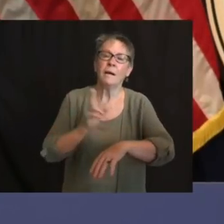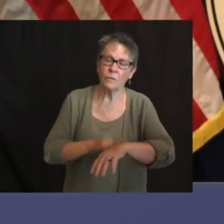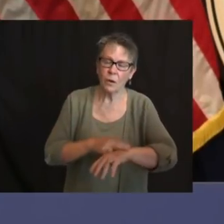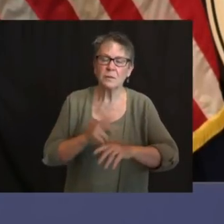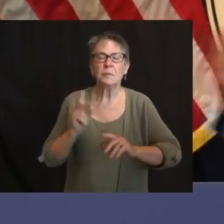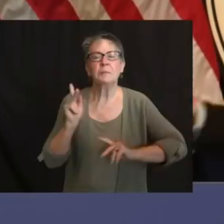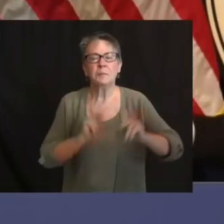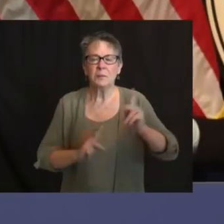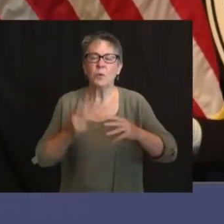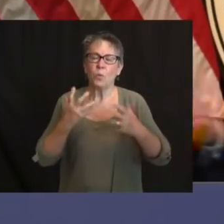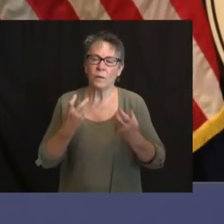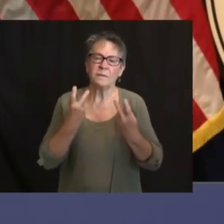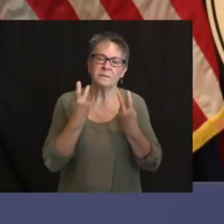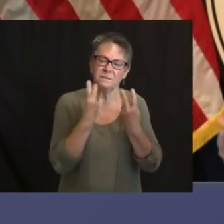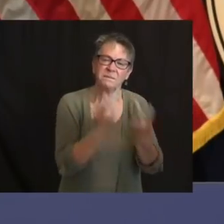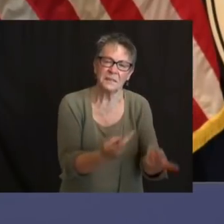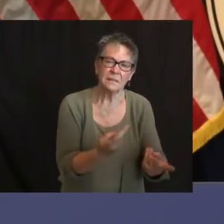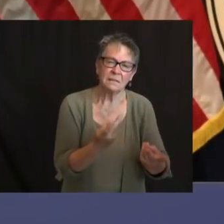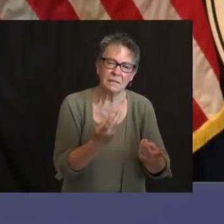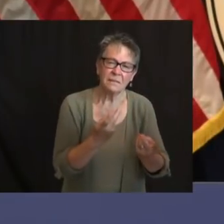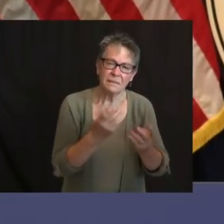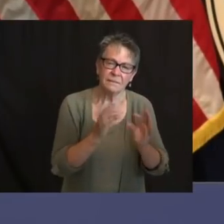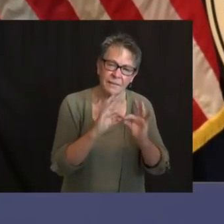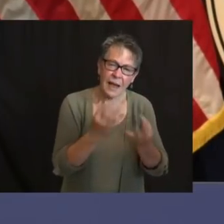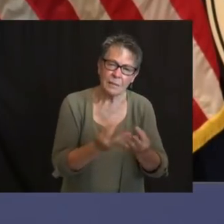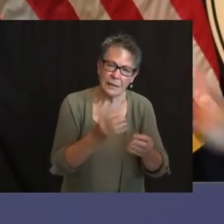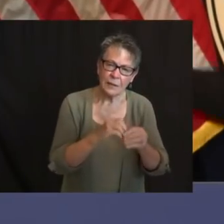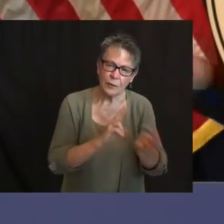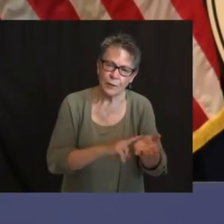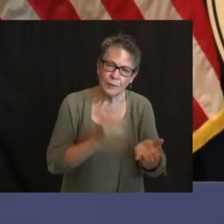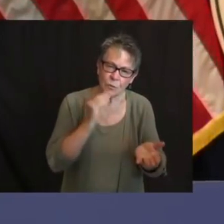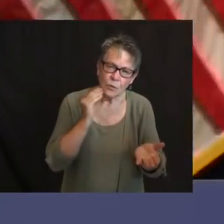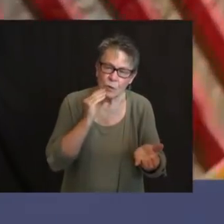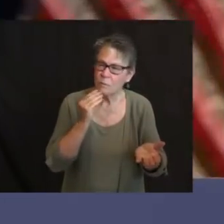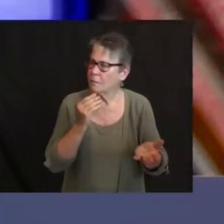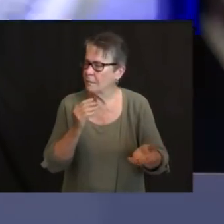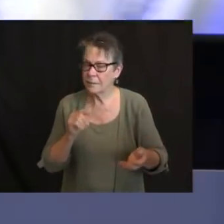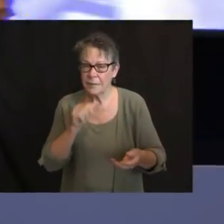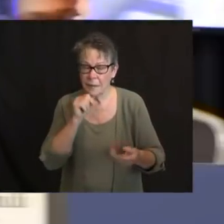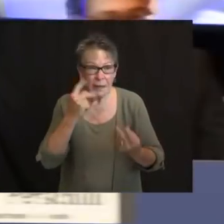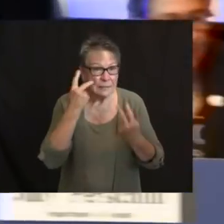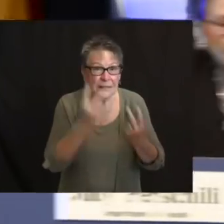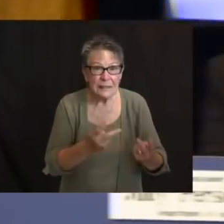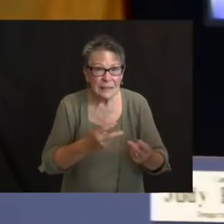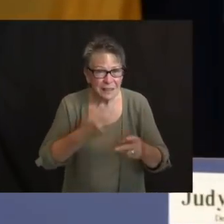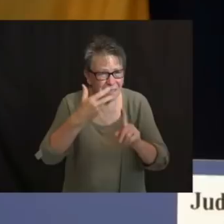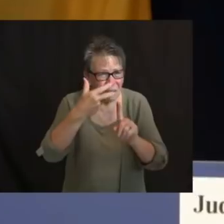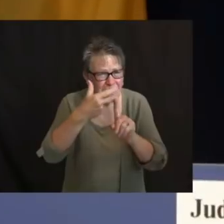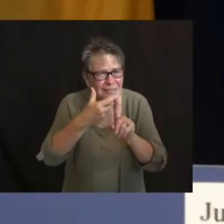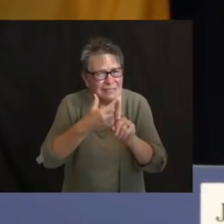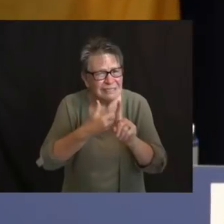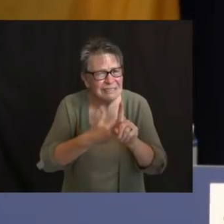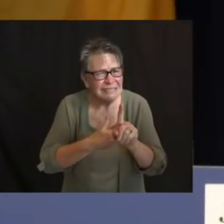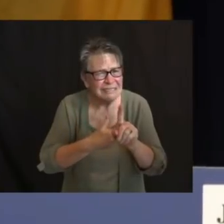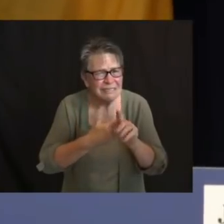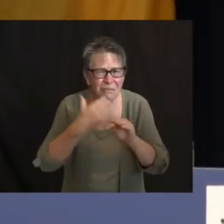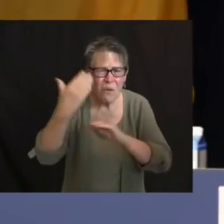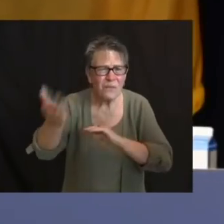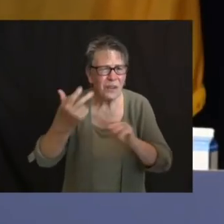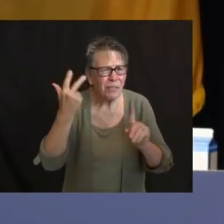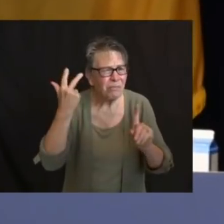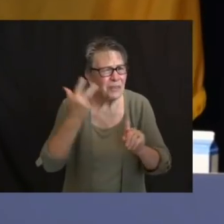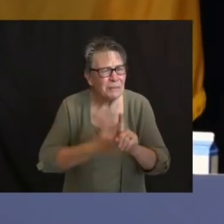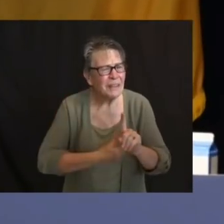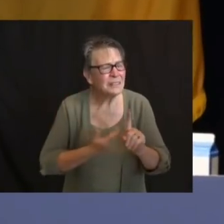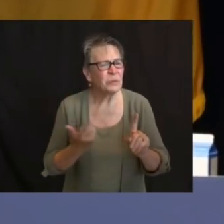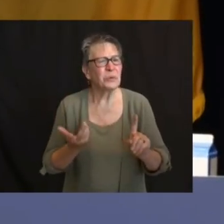about staying away, but you've got loved ones that they haven't been with in 3 months at this point. Please. Yeah, the visitation in nursing homes is something that